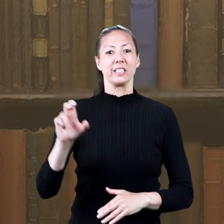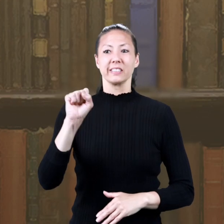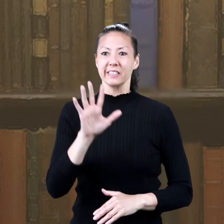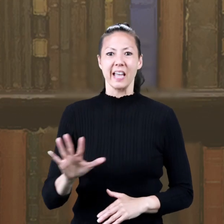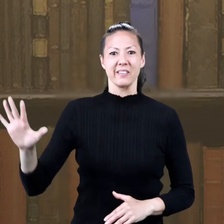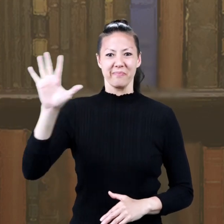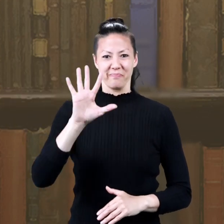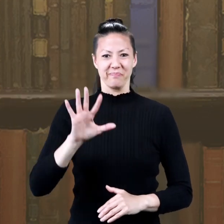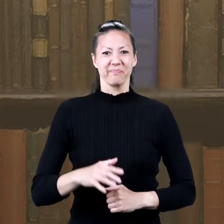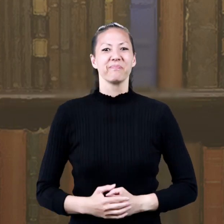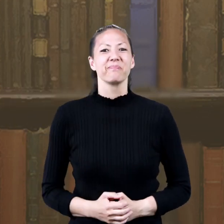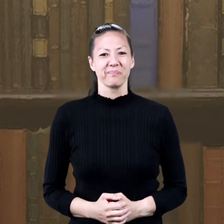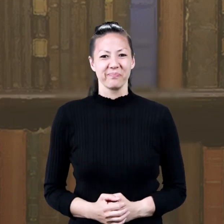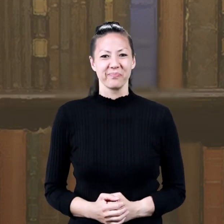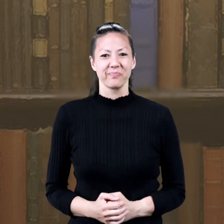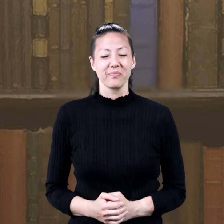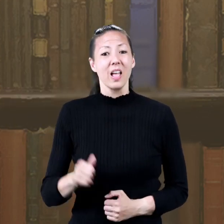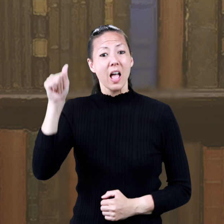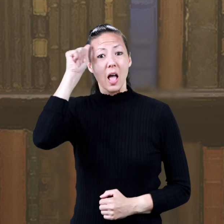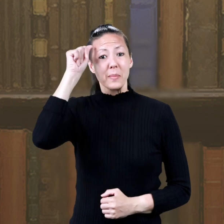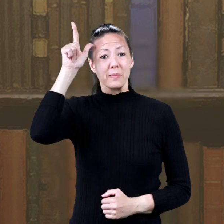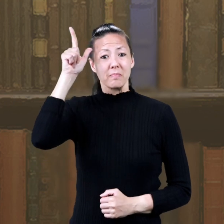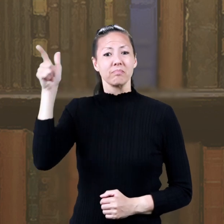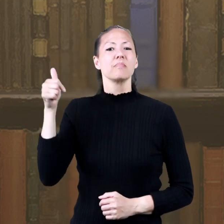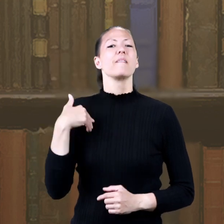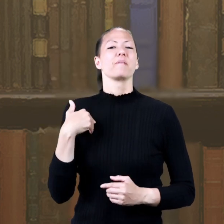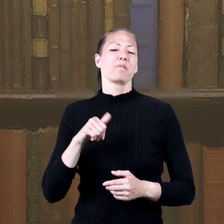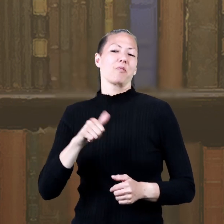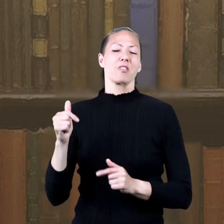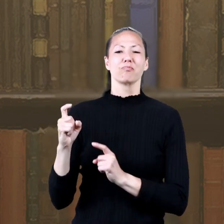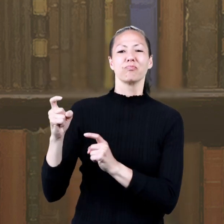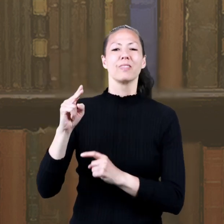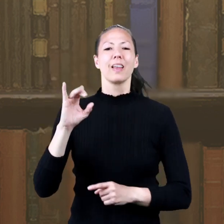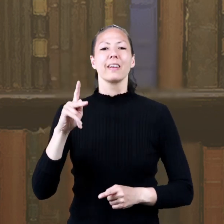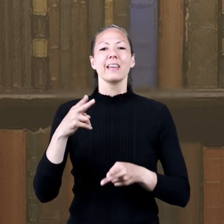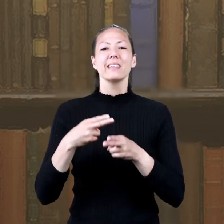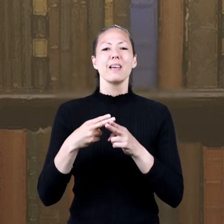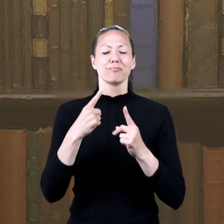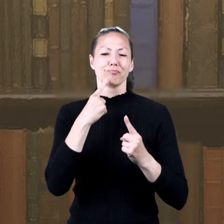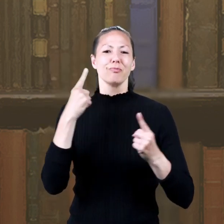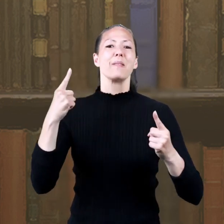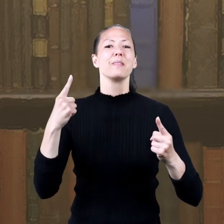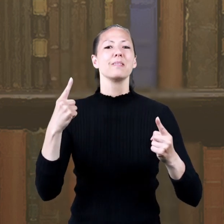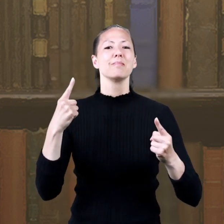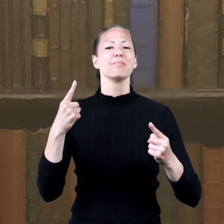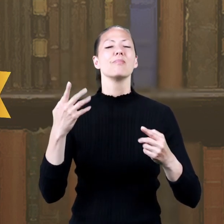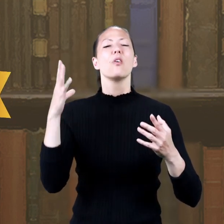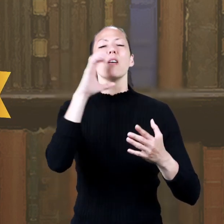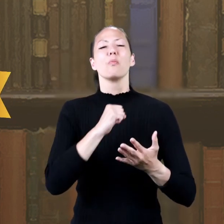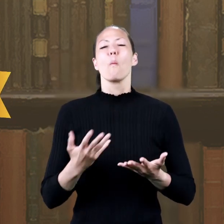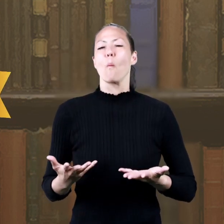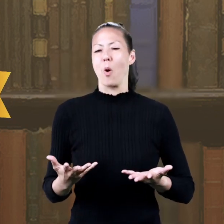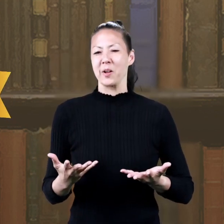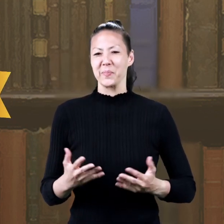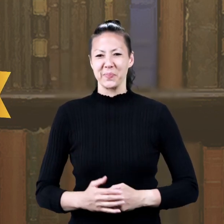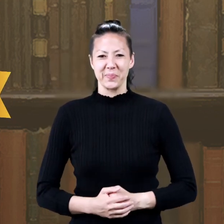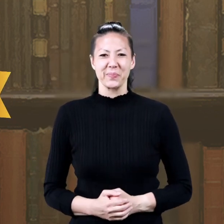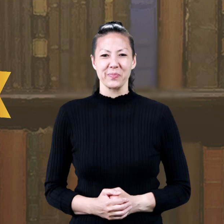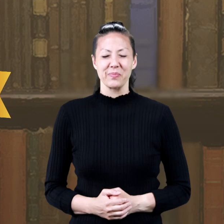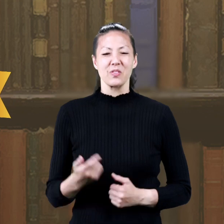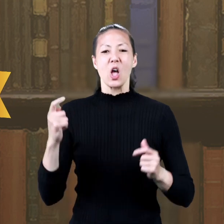Abraham Lincoln had another famous nickname. Any guesses as to what it might be? It was the